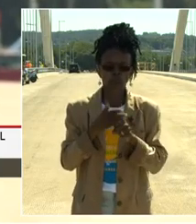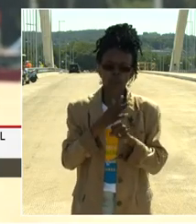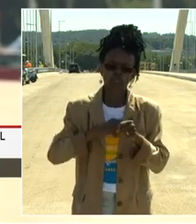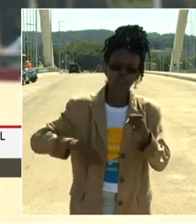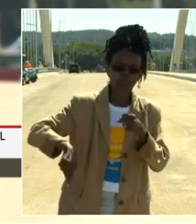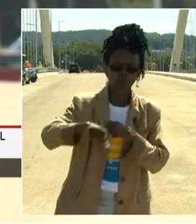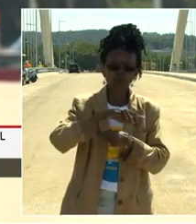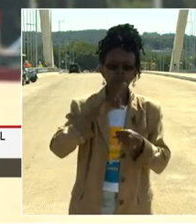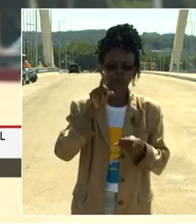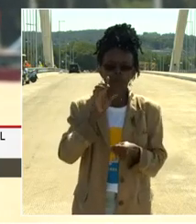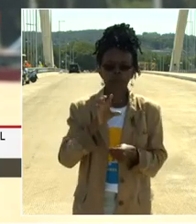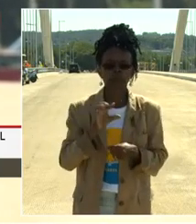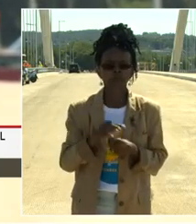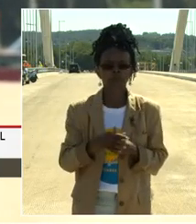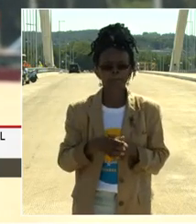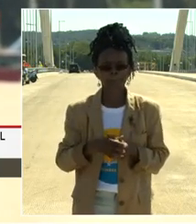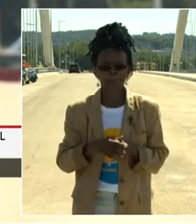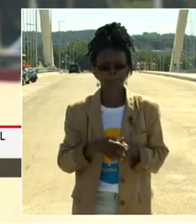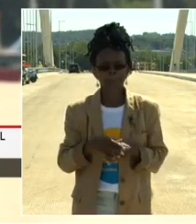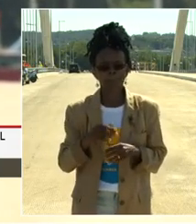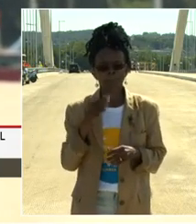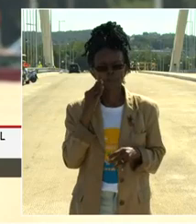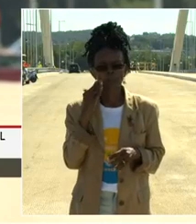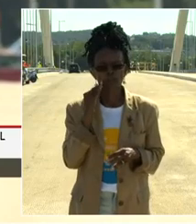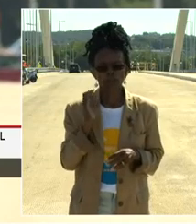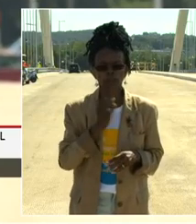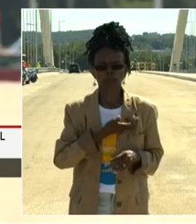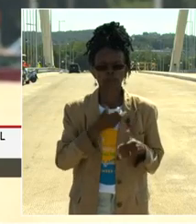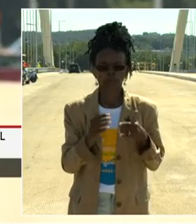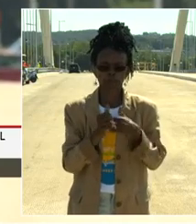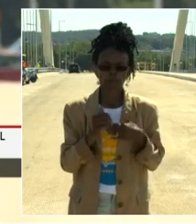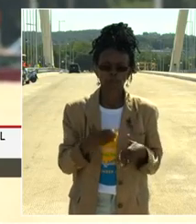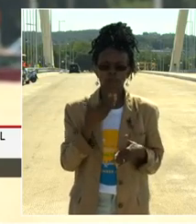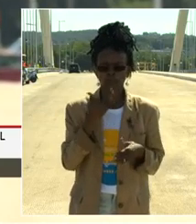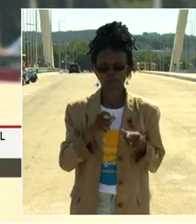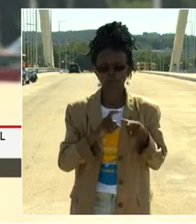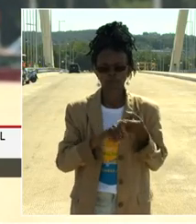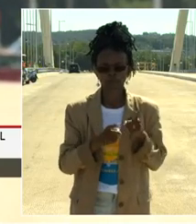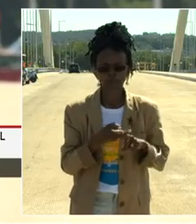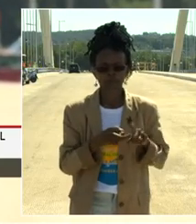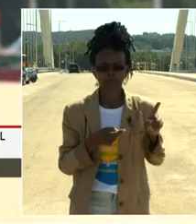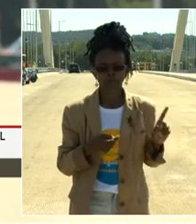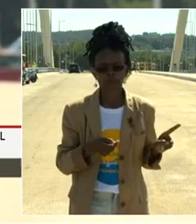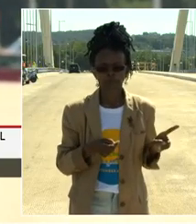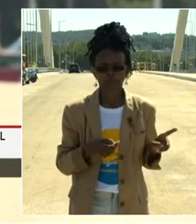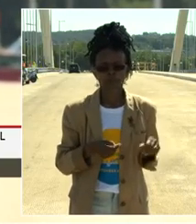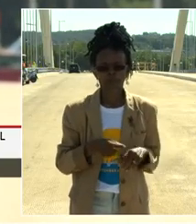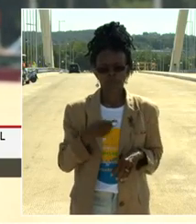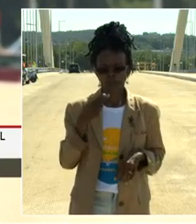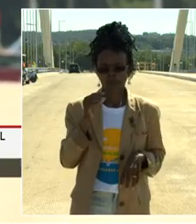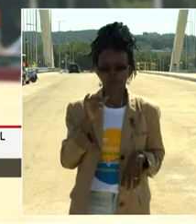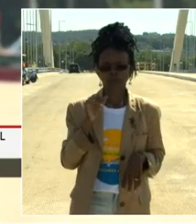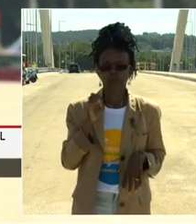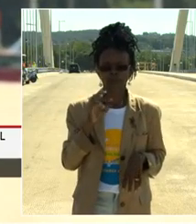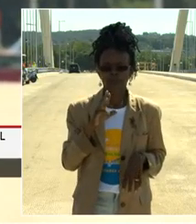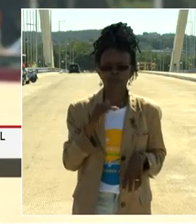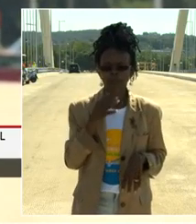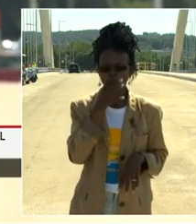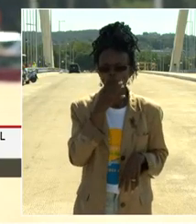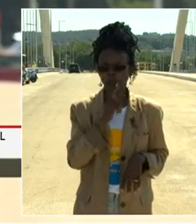the presence of our majority leader, our good friend, Steny Hoyer, who you will hear from next.